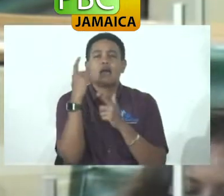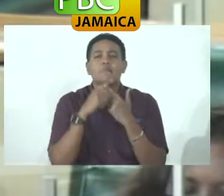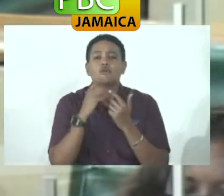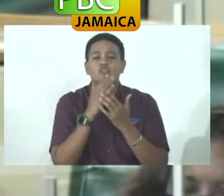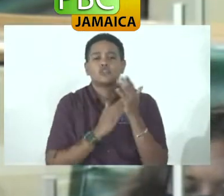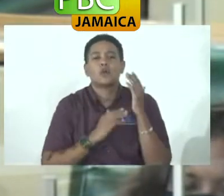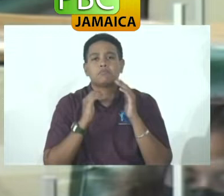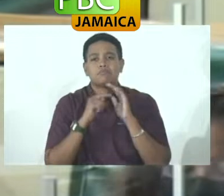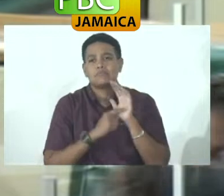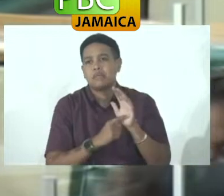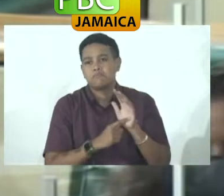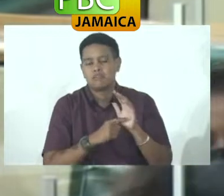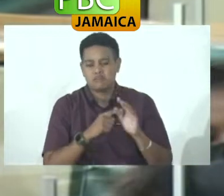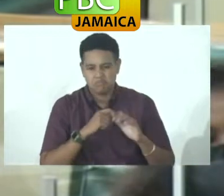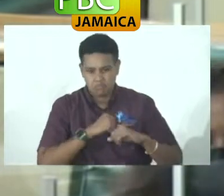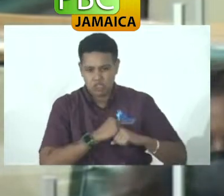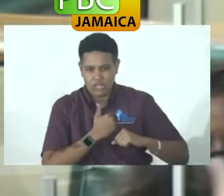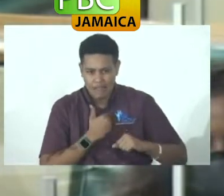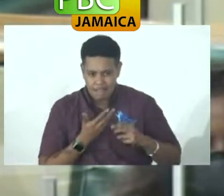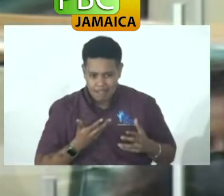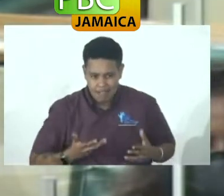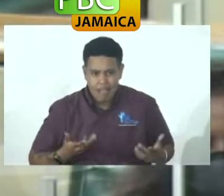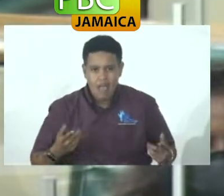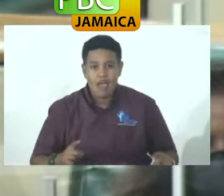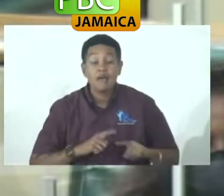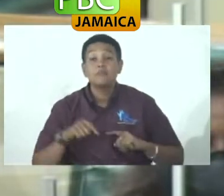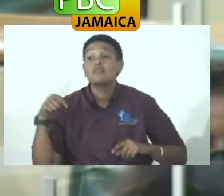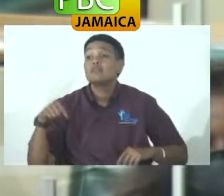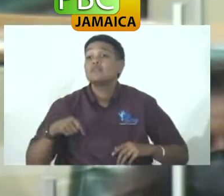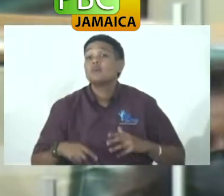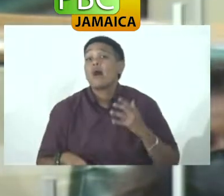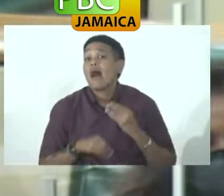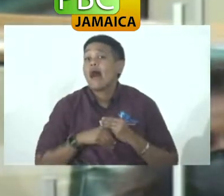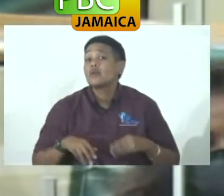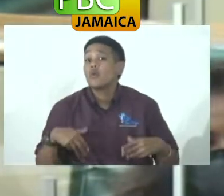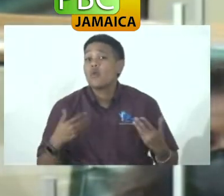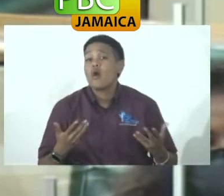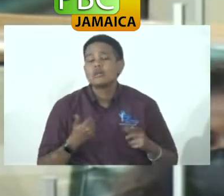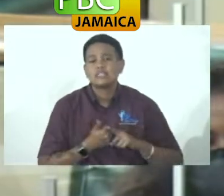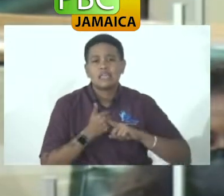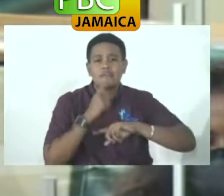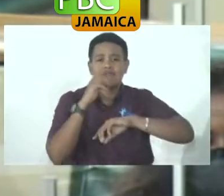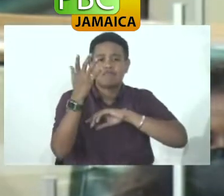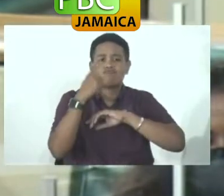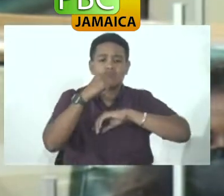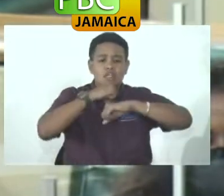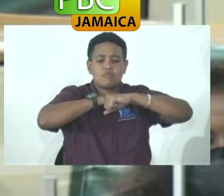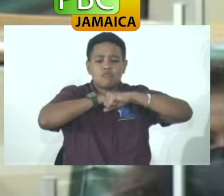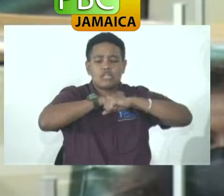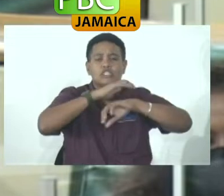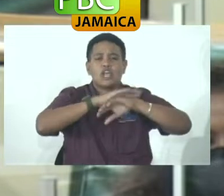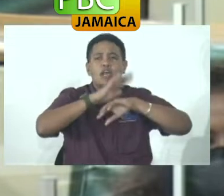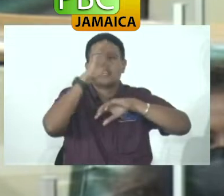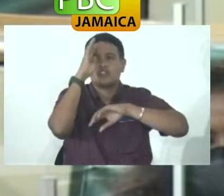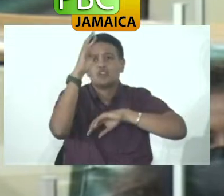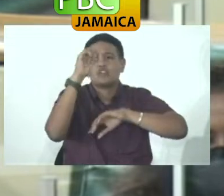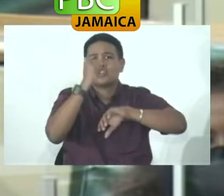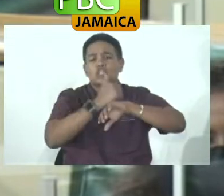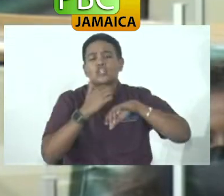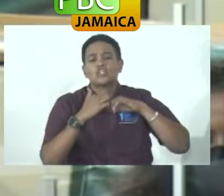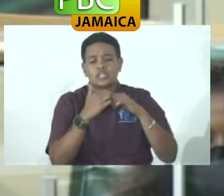national symbols. But what this will add is also protection on the creation of a